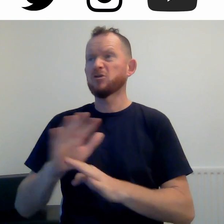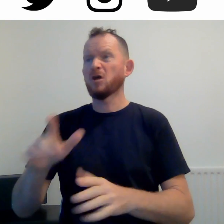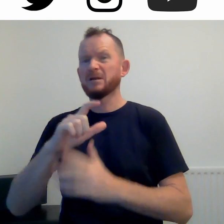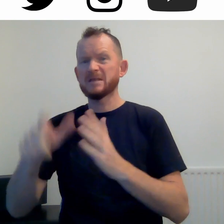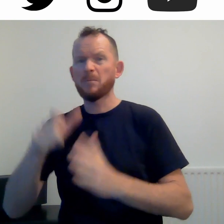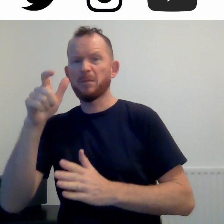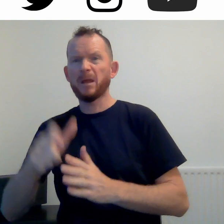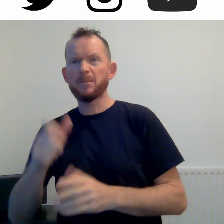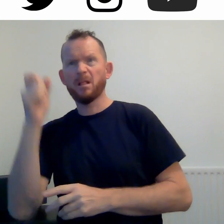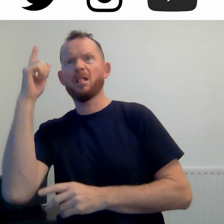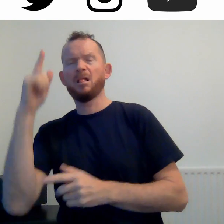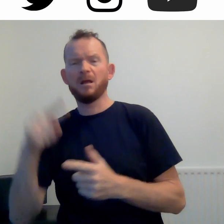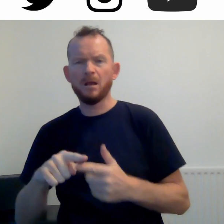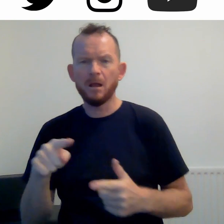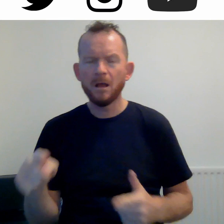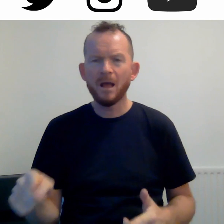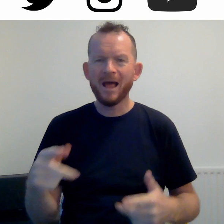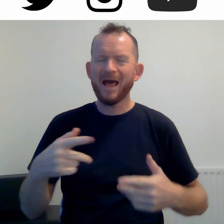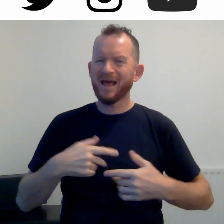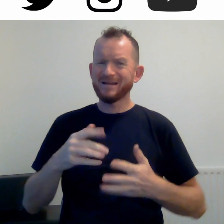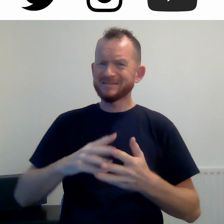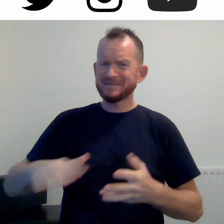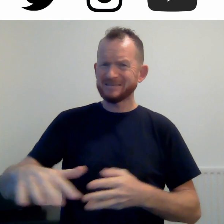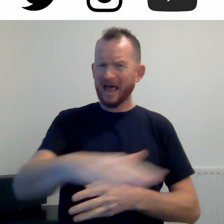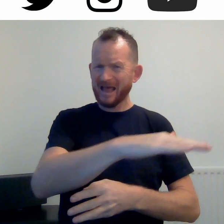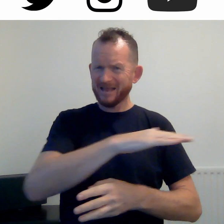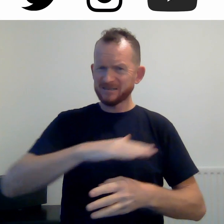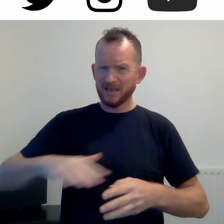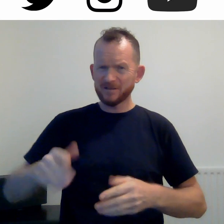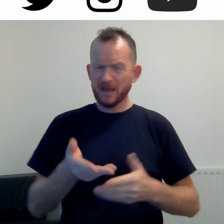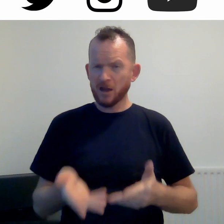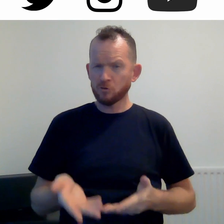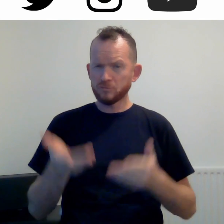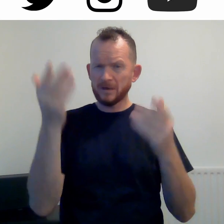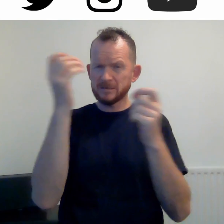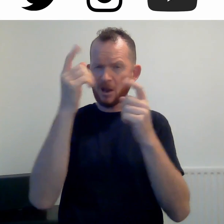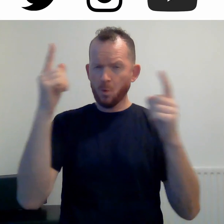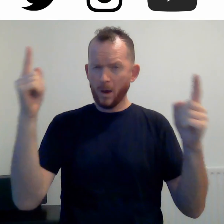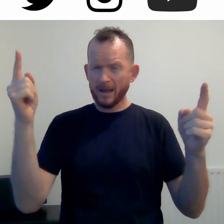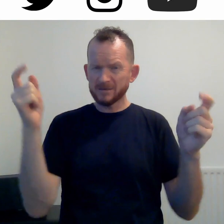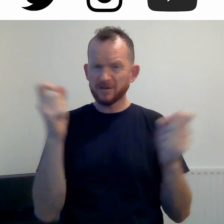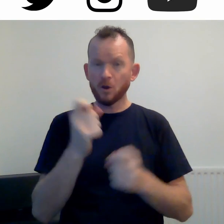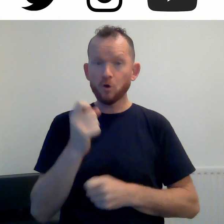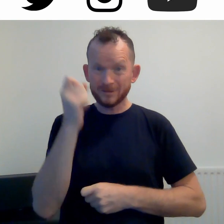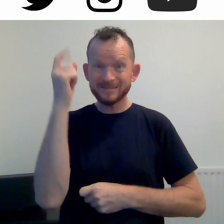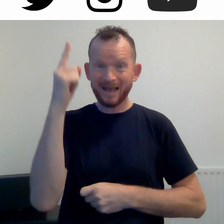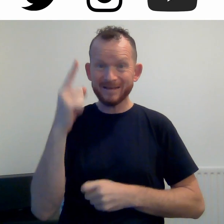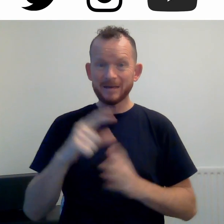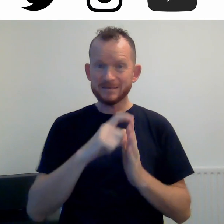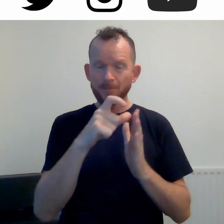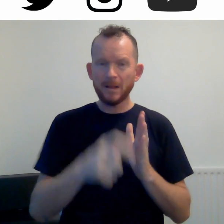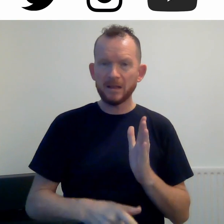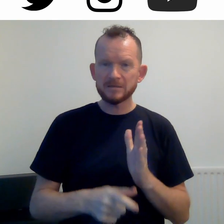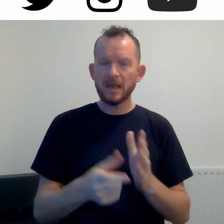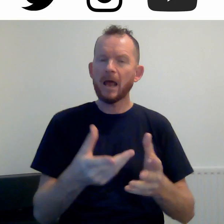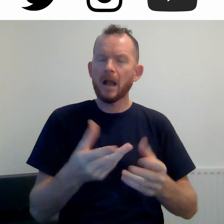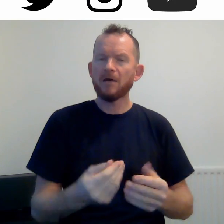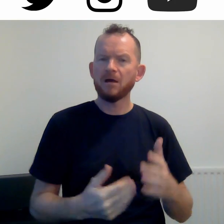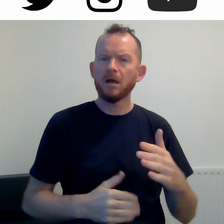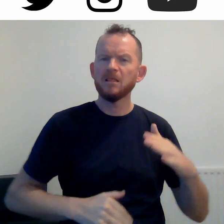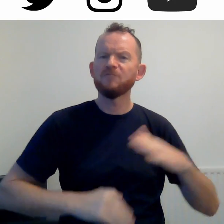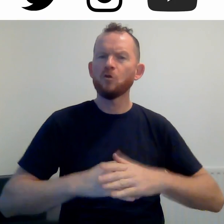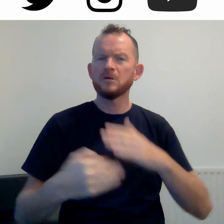appeasing the attitudes of others. And it takes the onus completely away from society to increase their awareness and understanding of disability and places